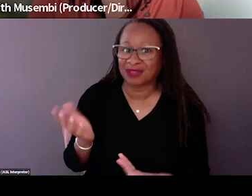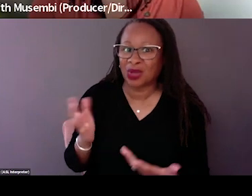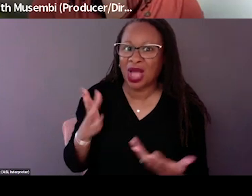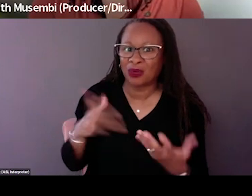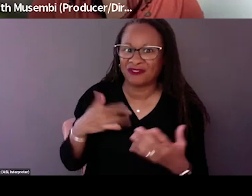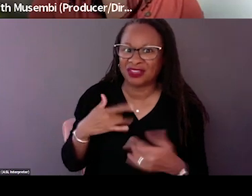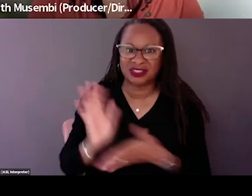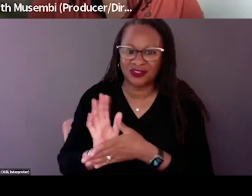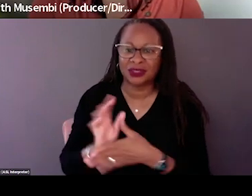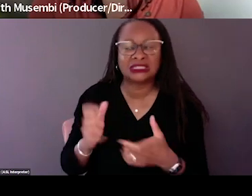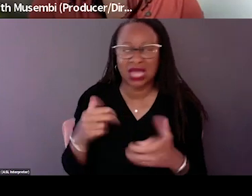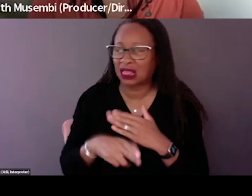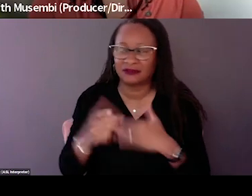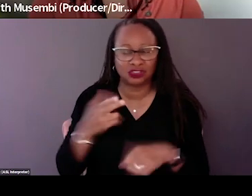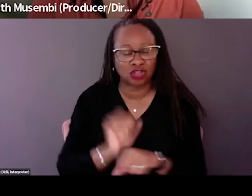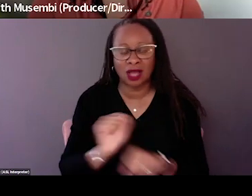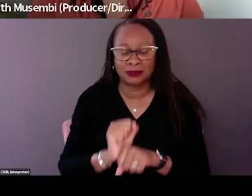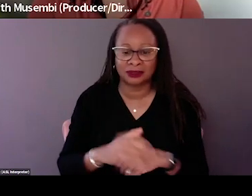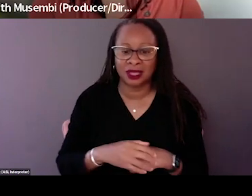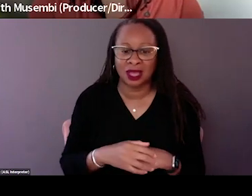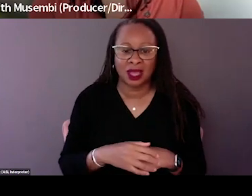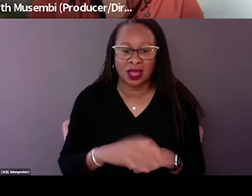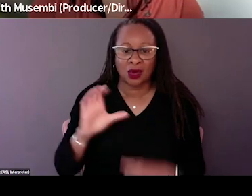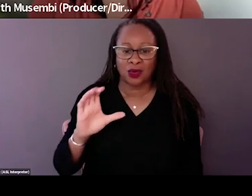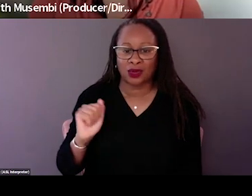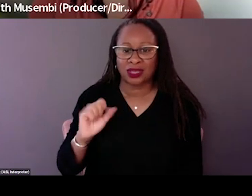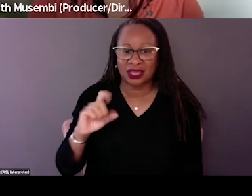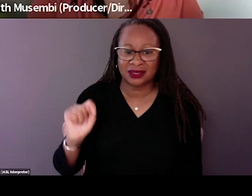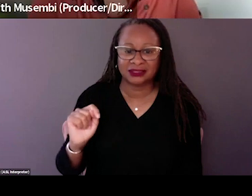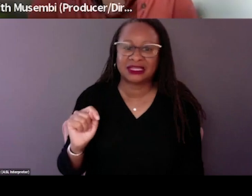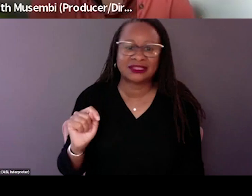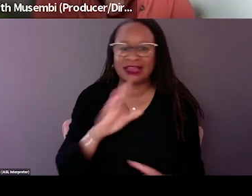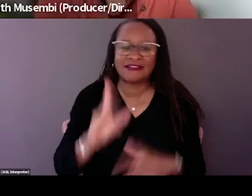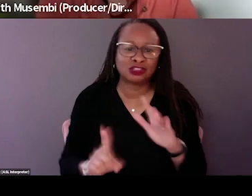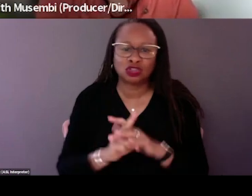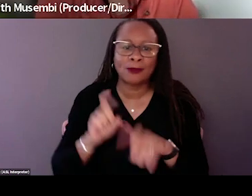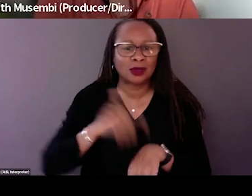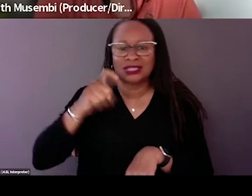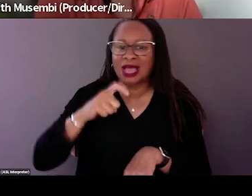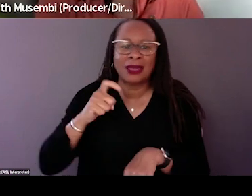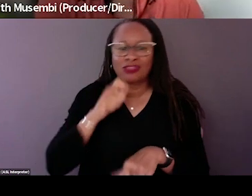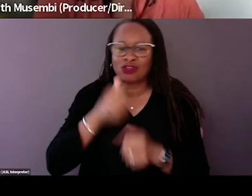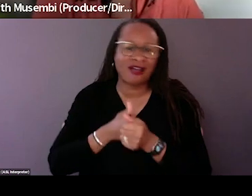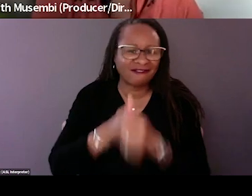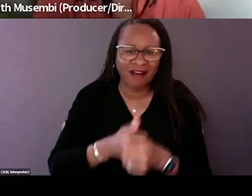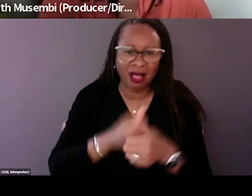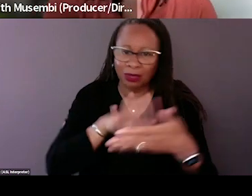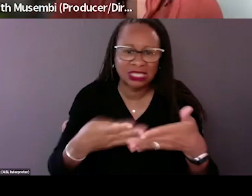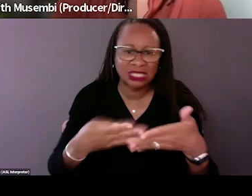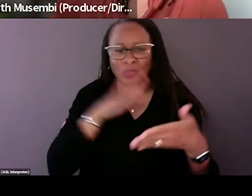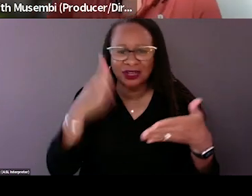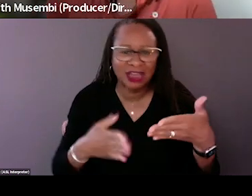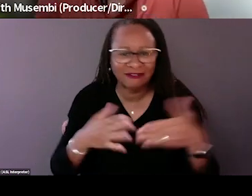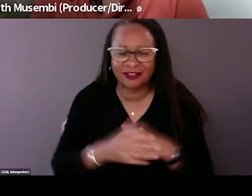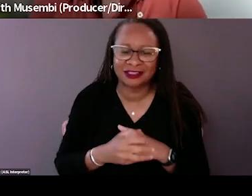job, for sure. Well, you've got a cast, haven't you, that never turn up on time. They can't follow a call sheet. They're dreadful. Right. So, you know, first find